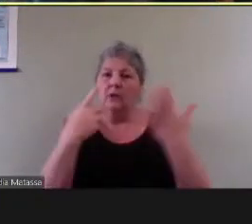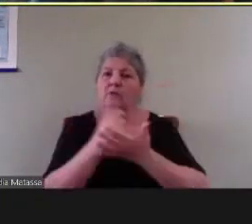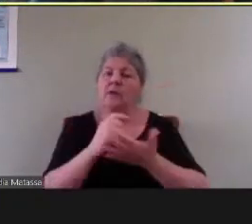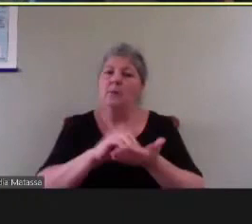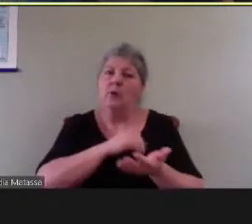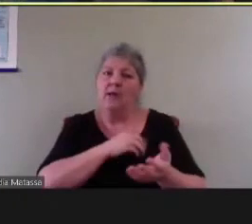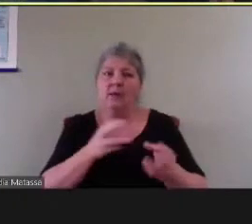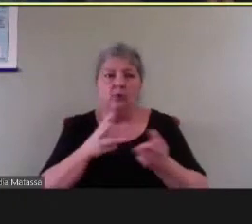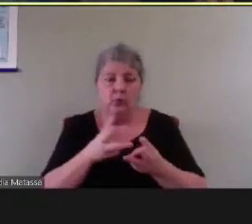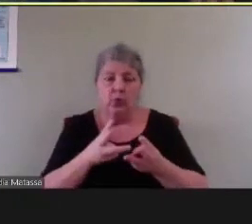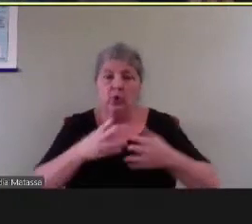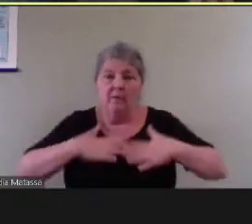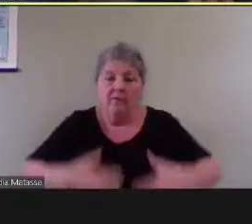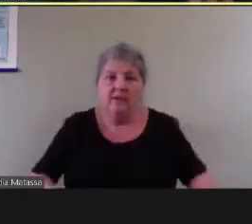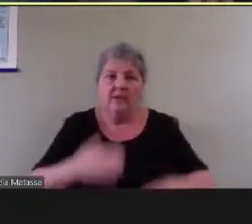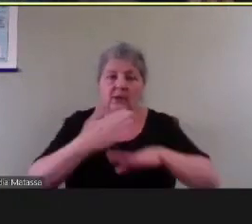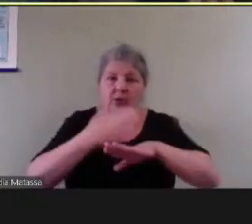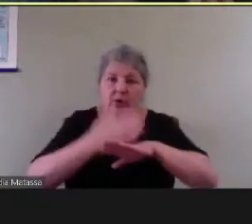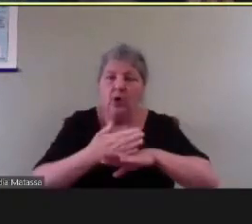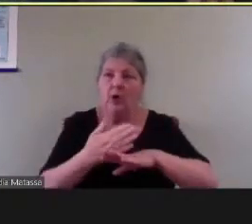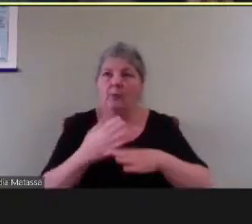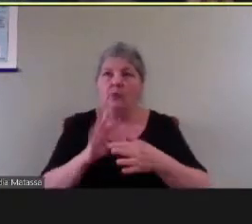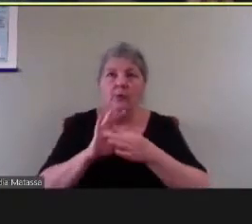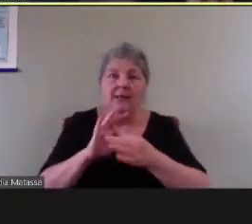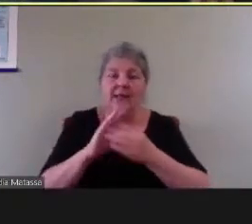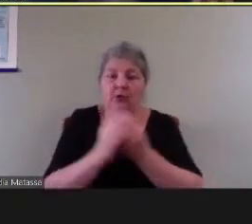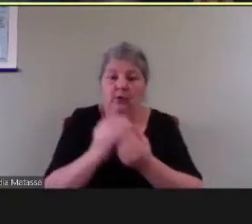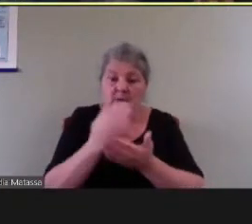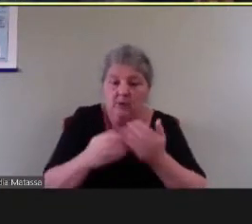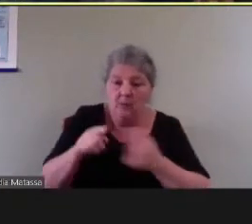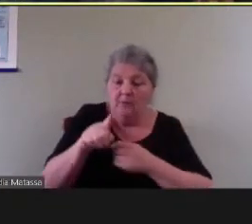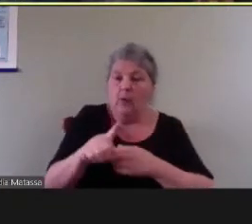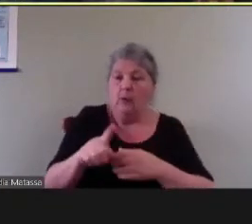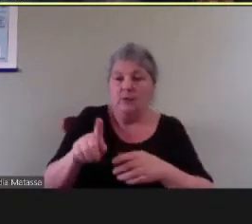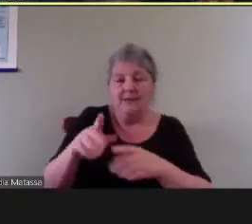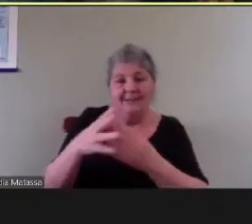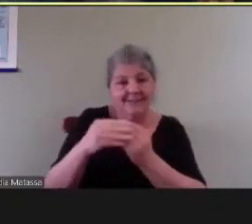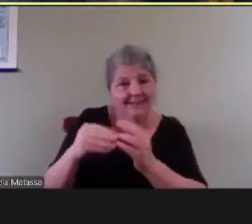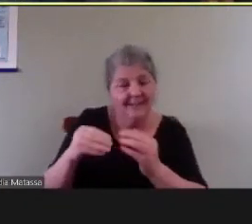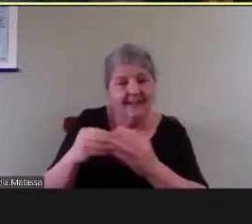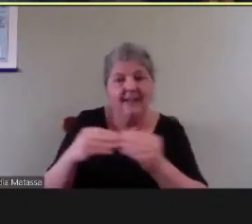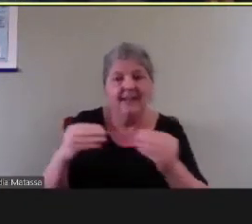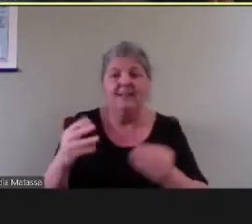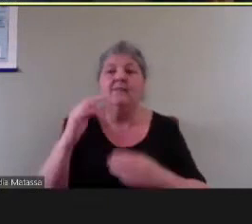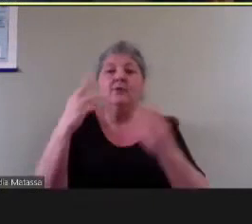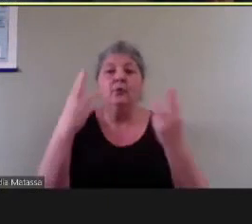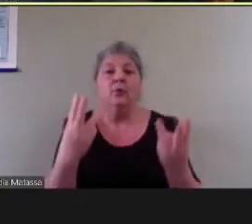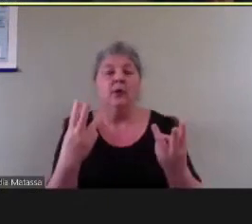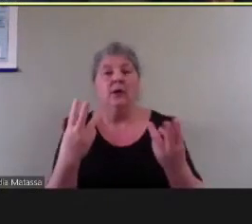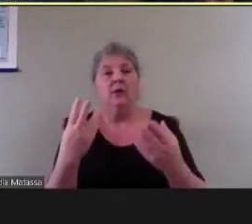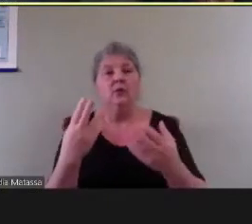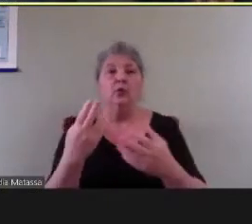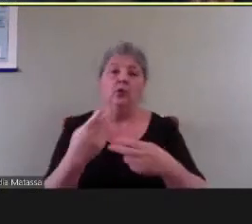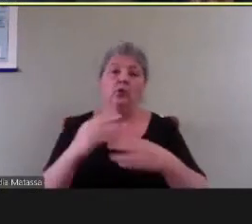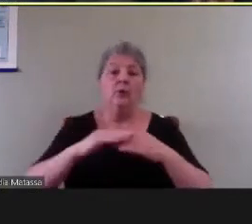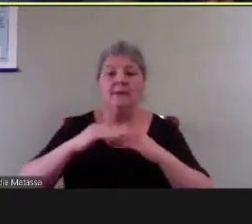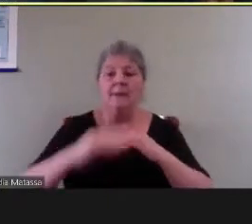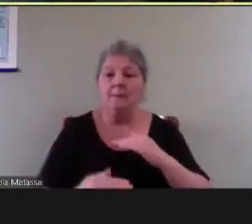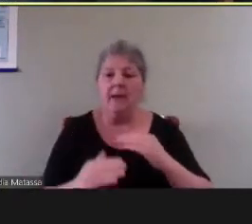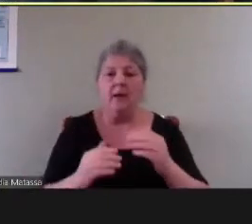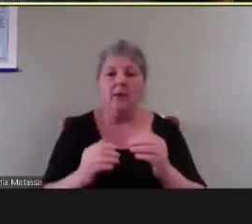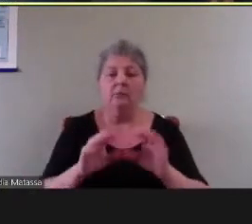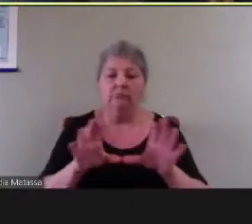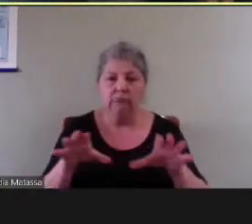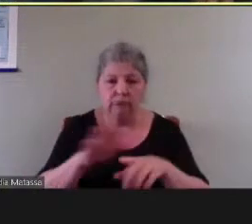a physical job in order to engage with some of these things. If you wanted to go to a step down facility, a lot of the time